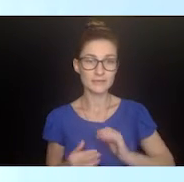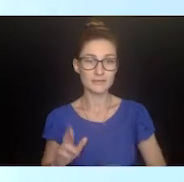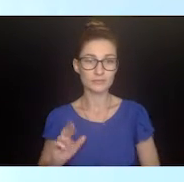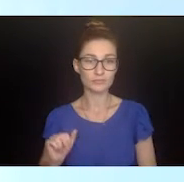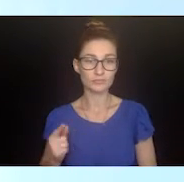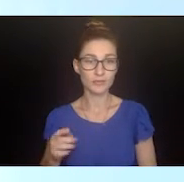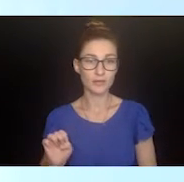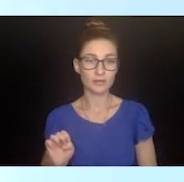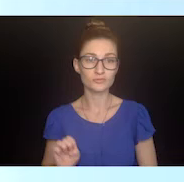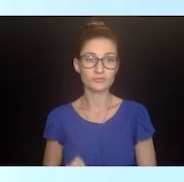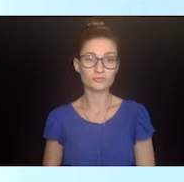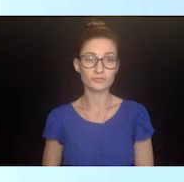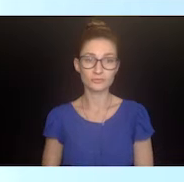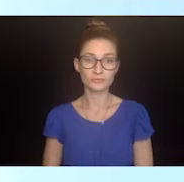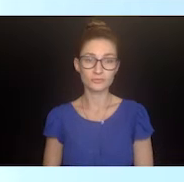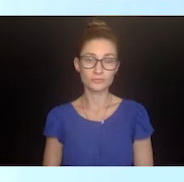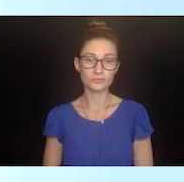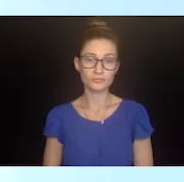Rage.